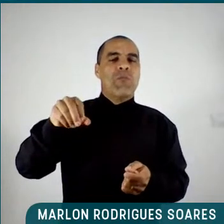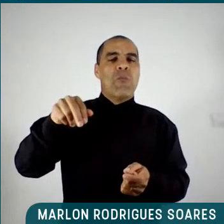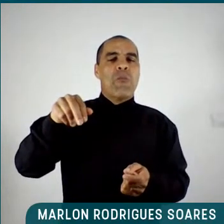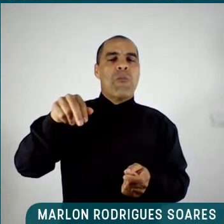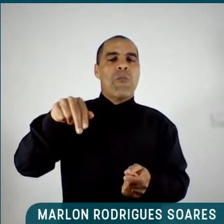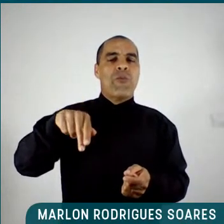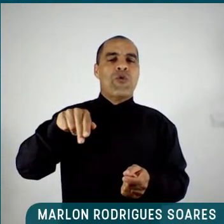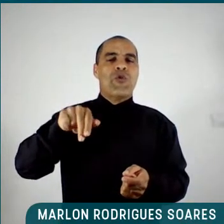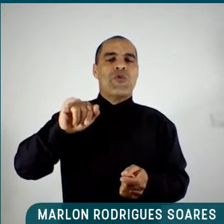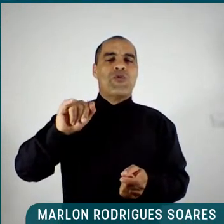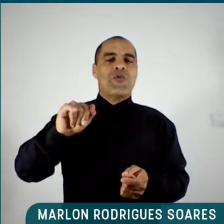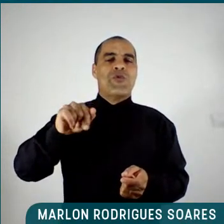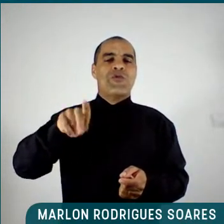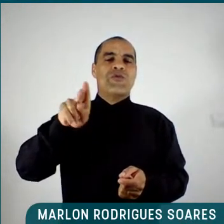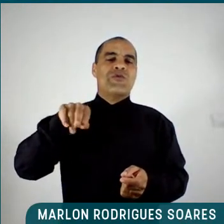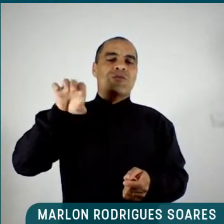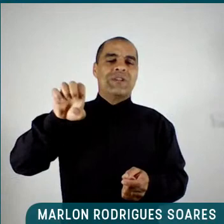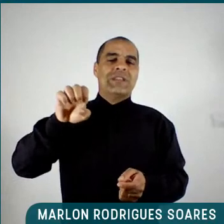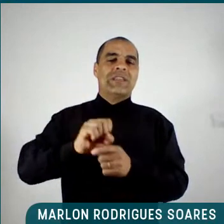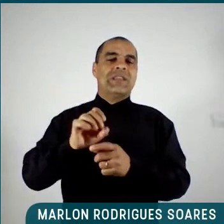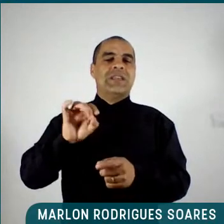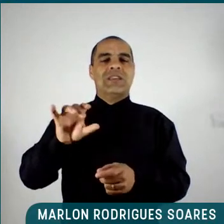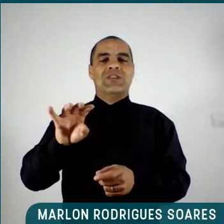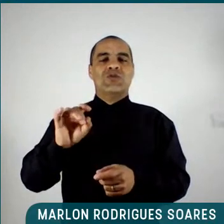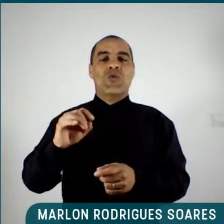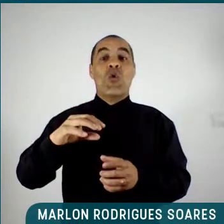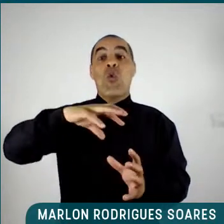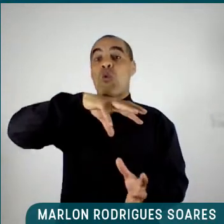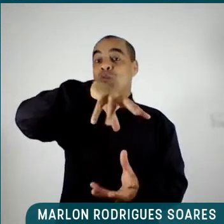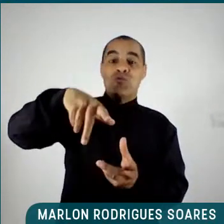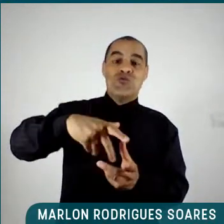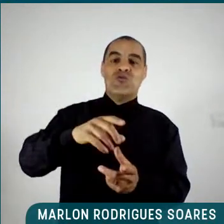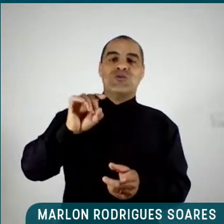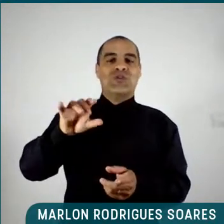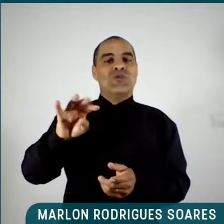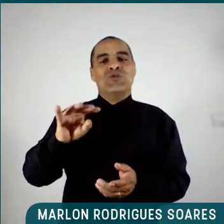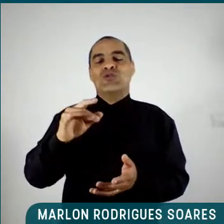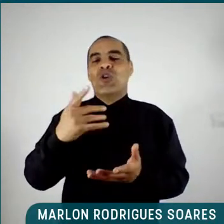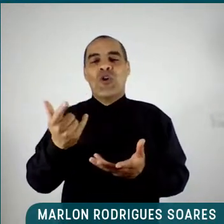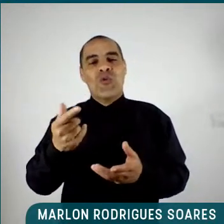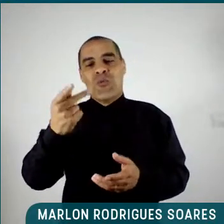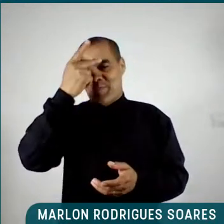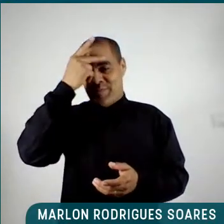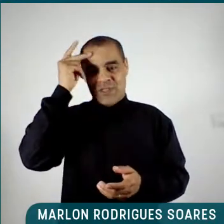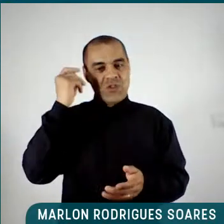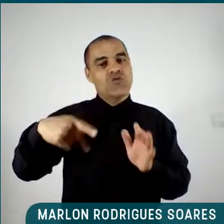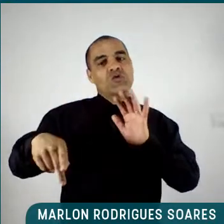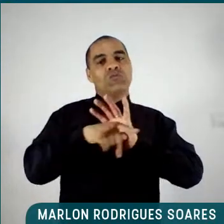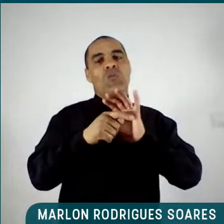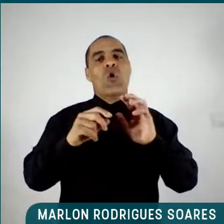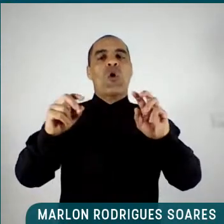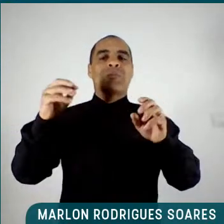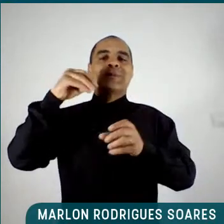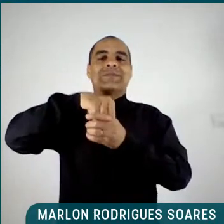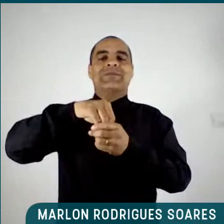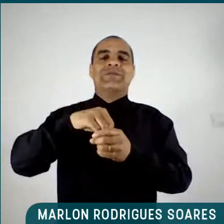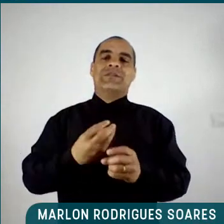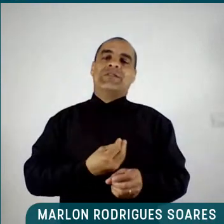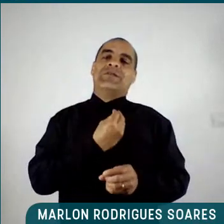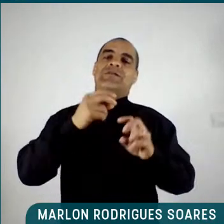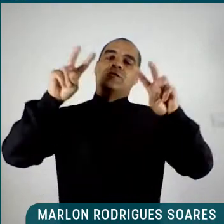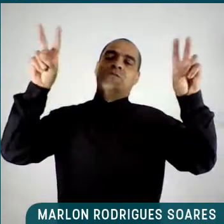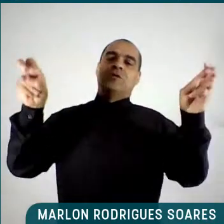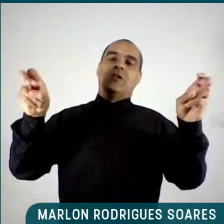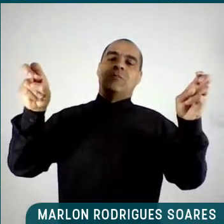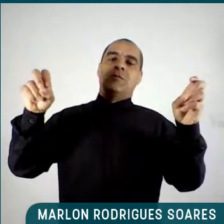up on the pessoas, com provocation that acadêmicas Monique put across. conhecedoras do We are tema, talking with the world now. We are pensando not de talking que just